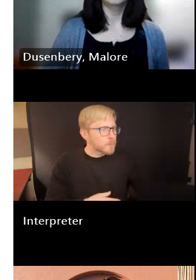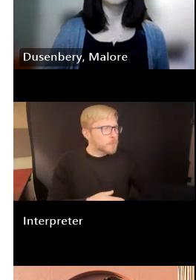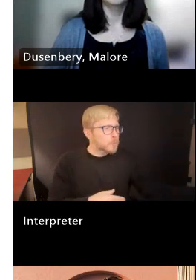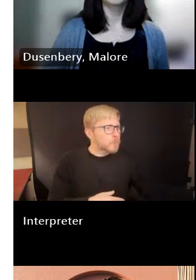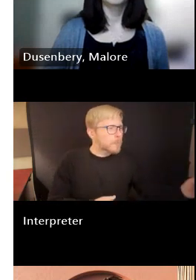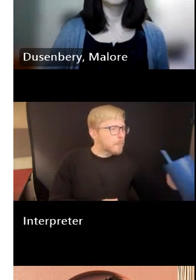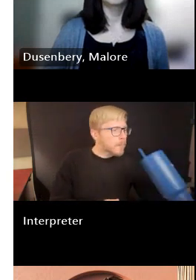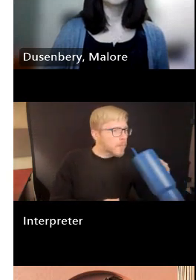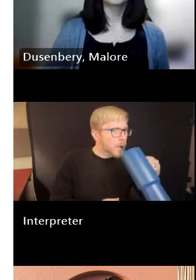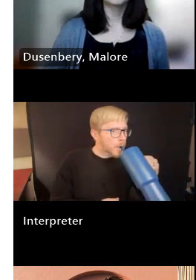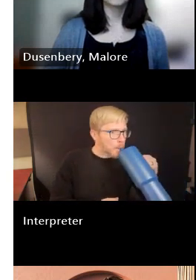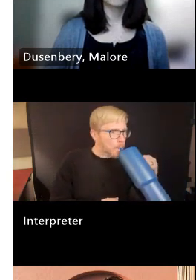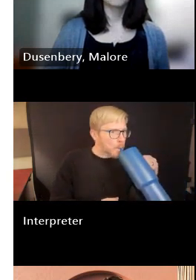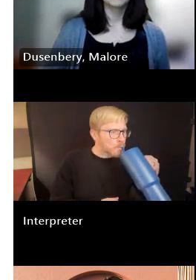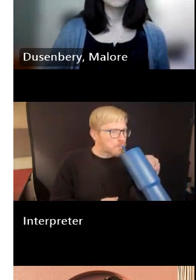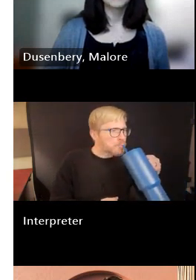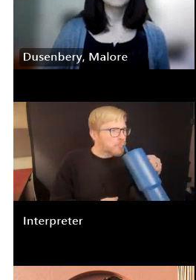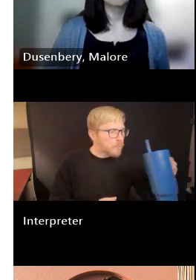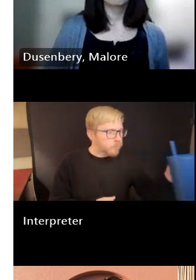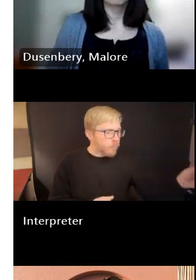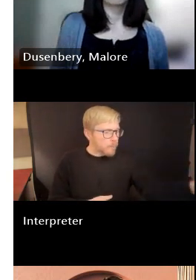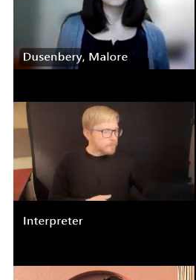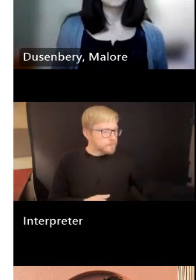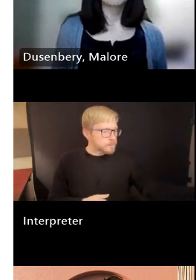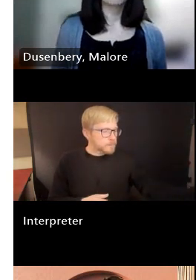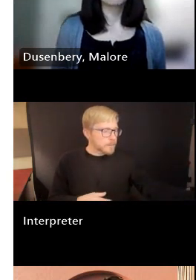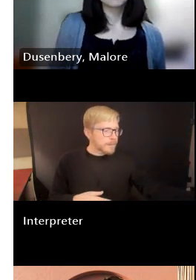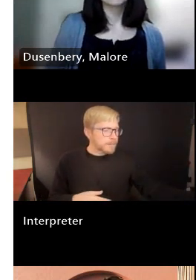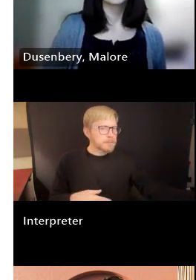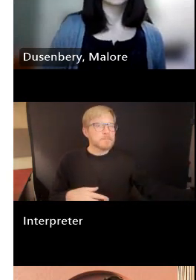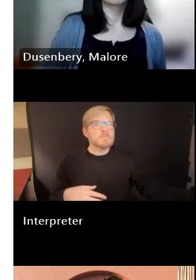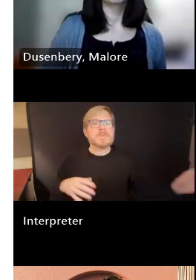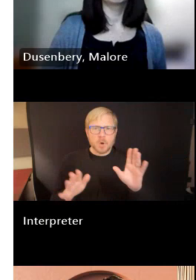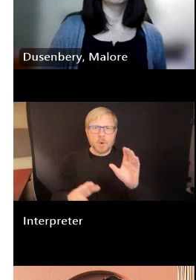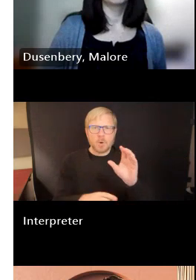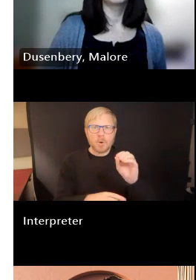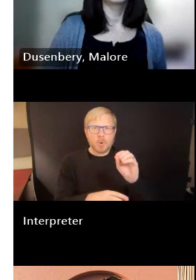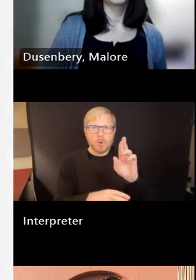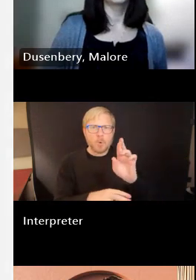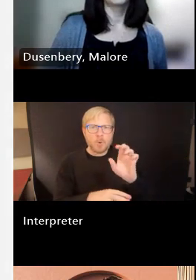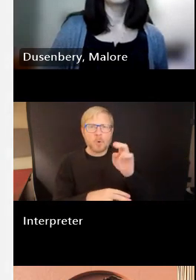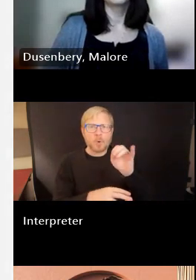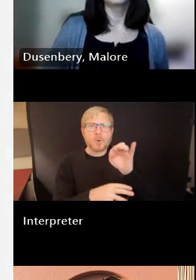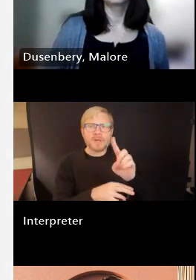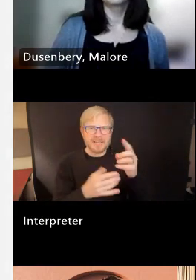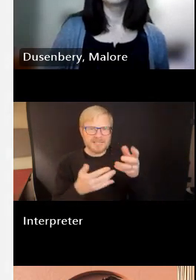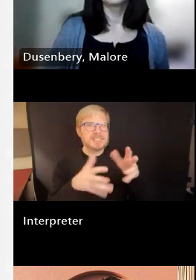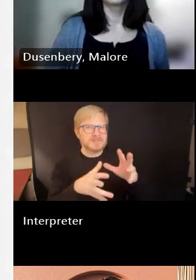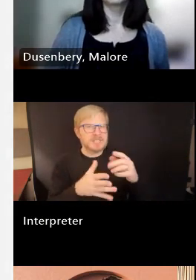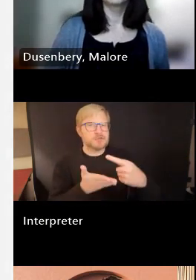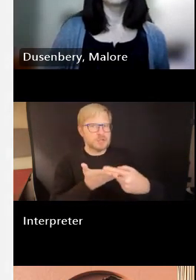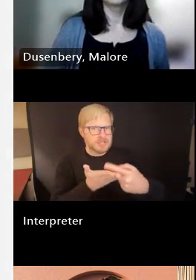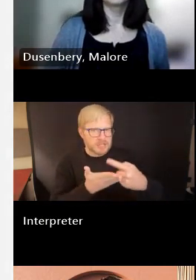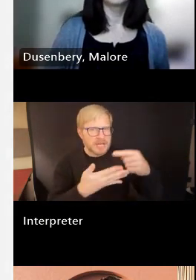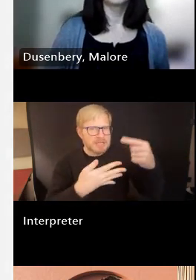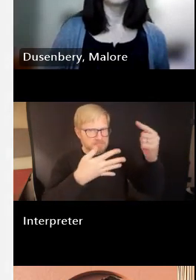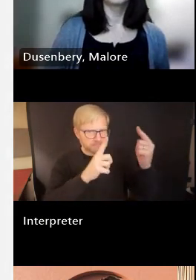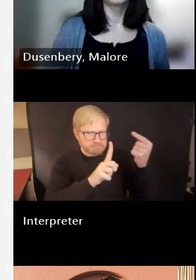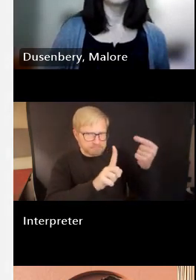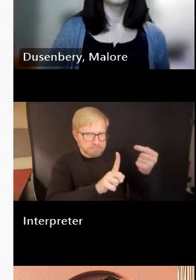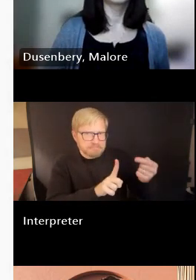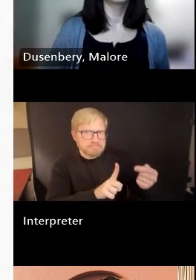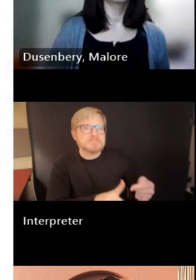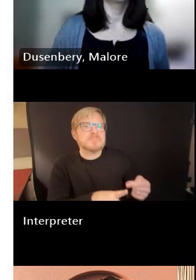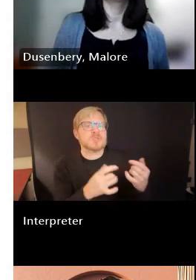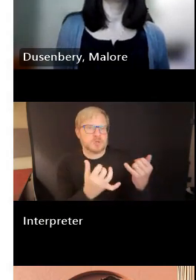Again, I think Orchid hit on these. Let's get to the some unmet needs, which I think are important. Okay,